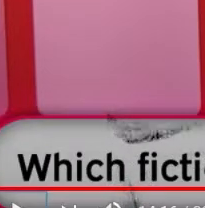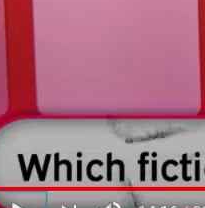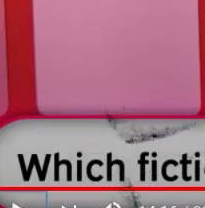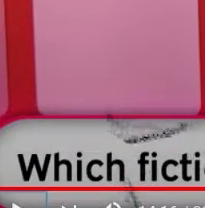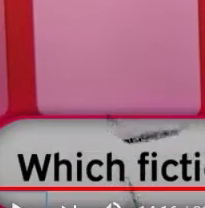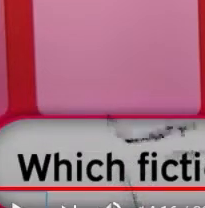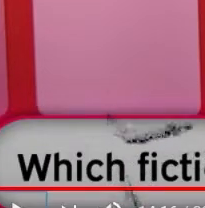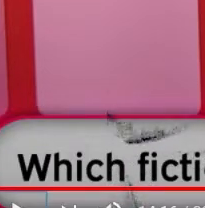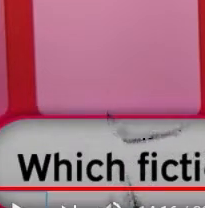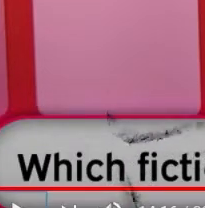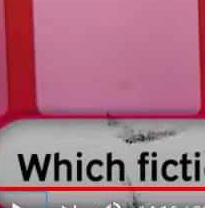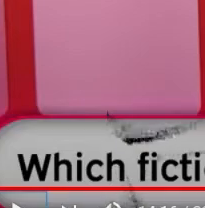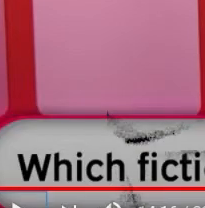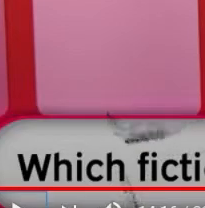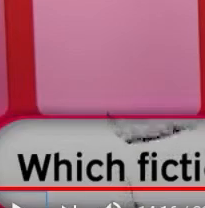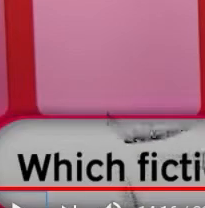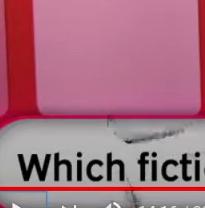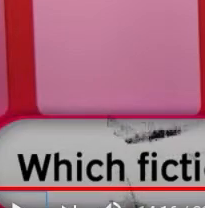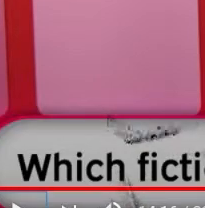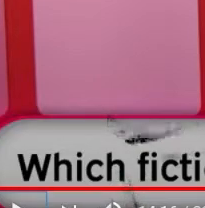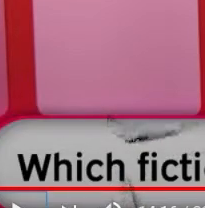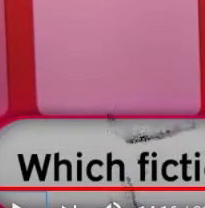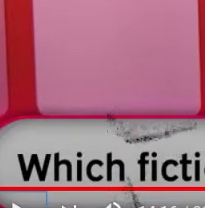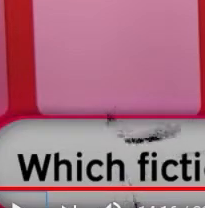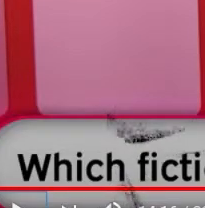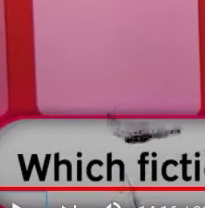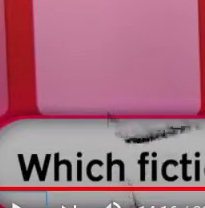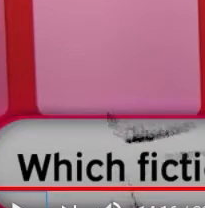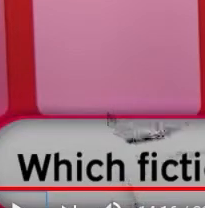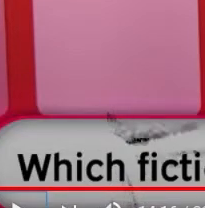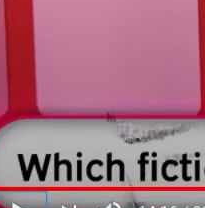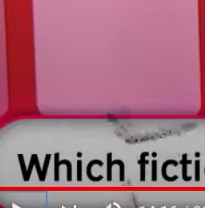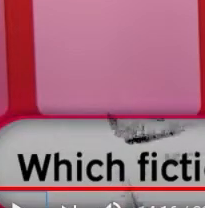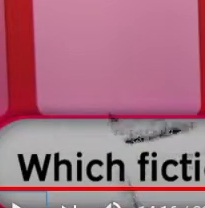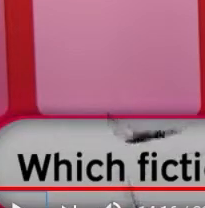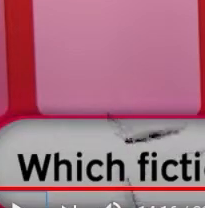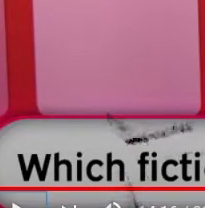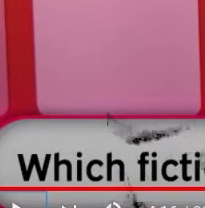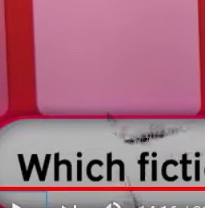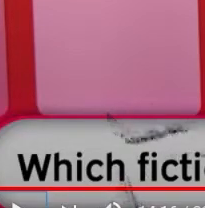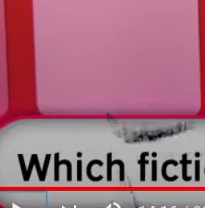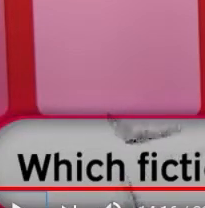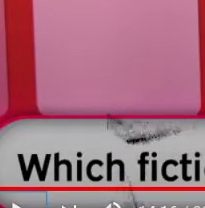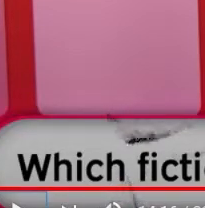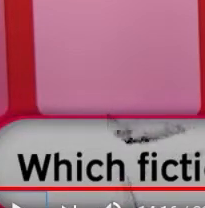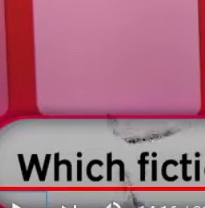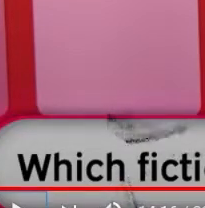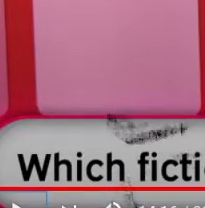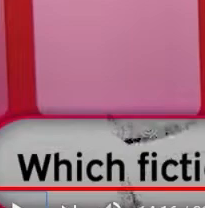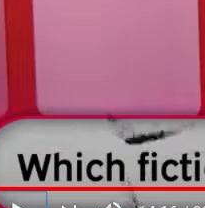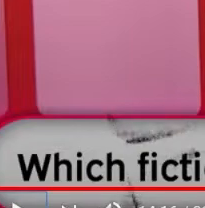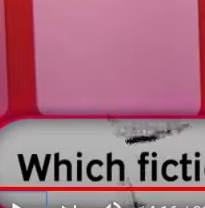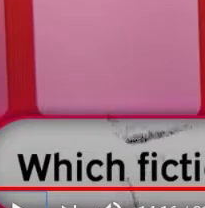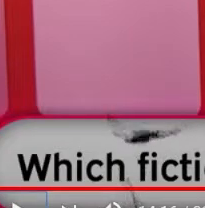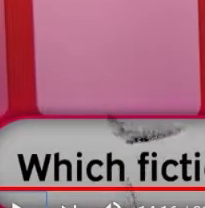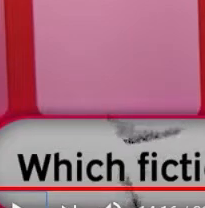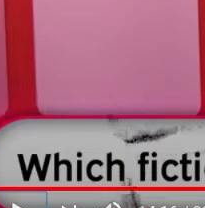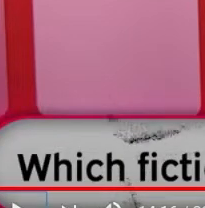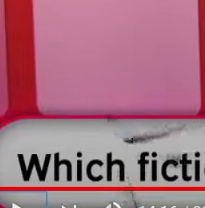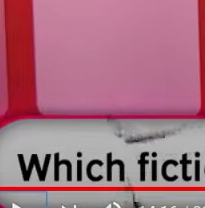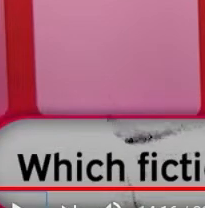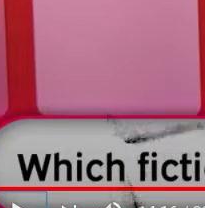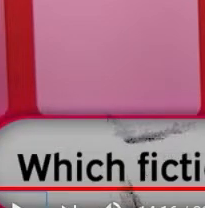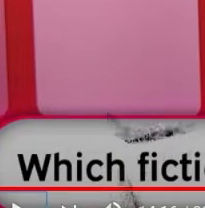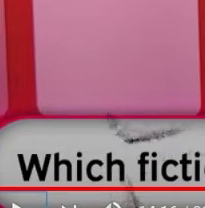two episodes of Demon Slayer on Netflix. I don't know if they're talking about the same one. So, well, because I